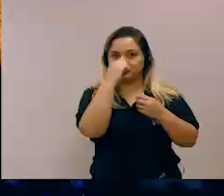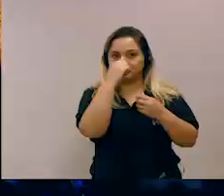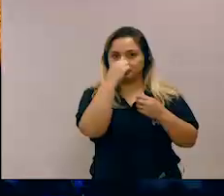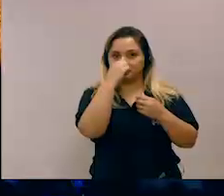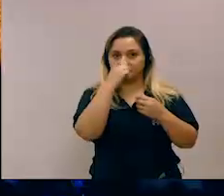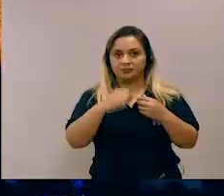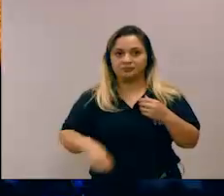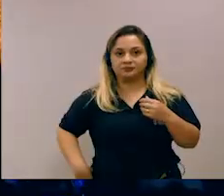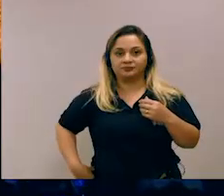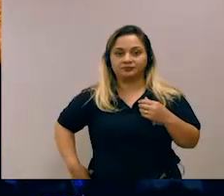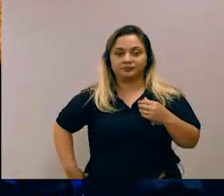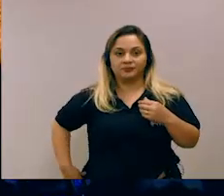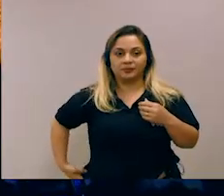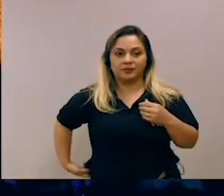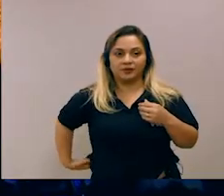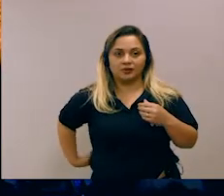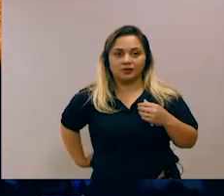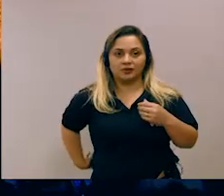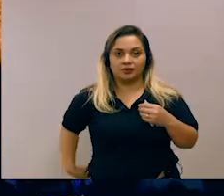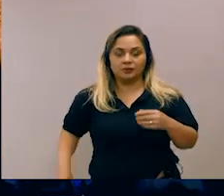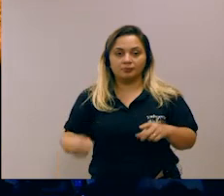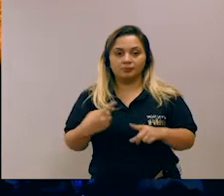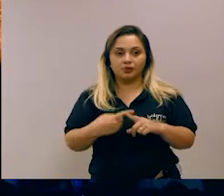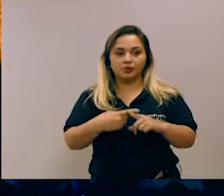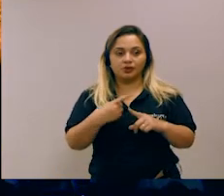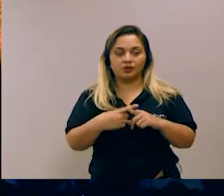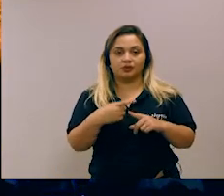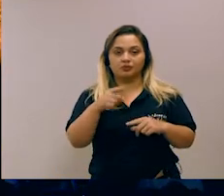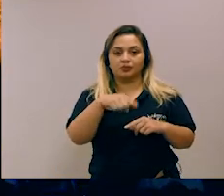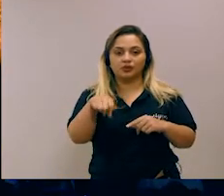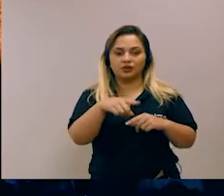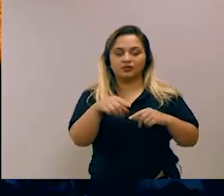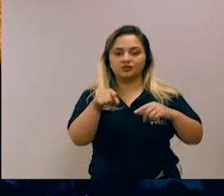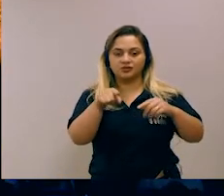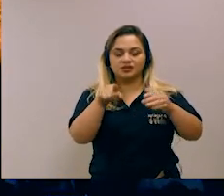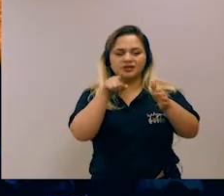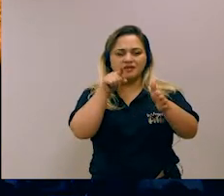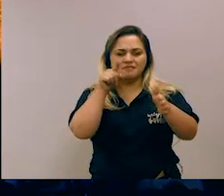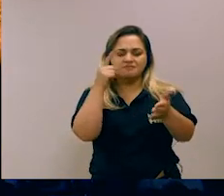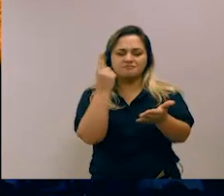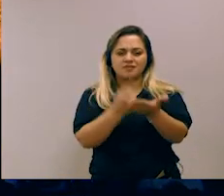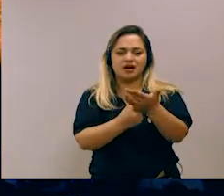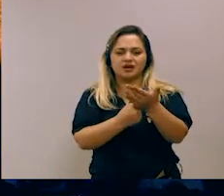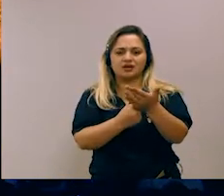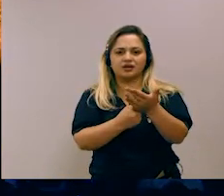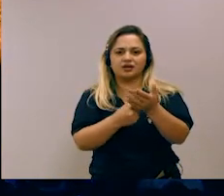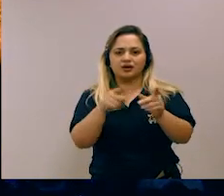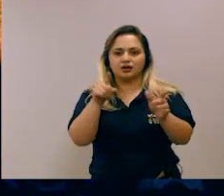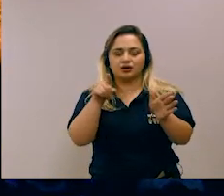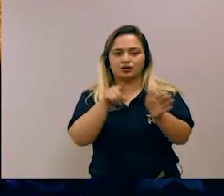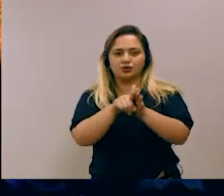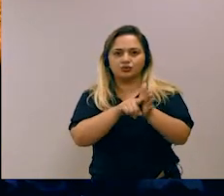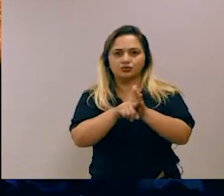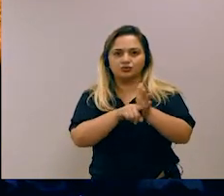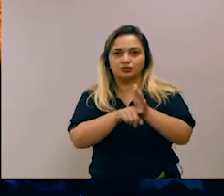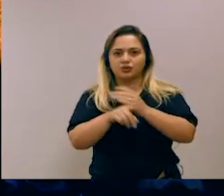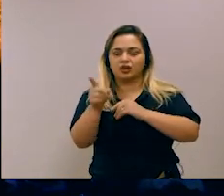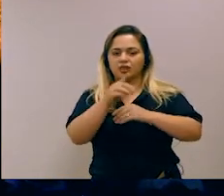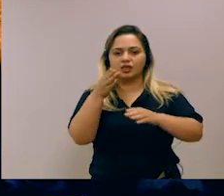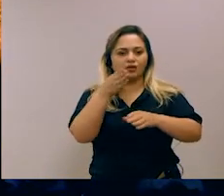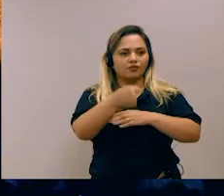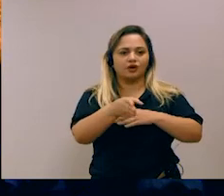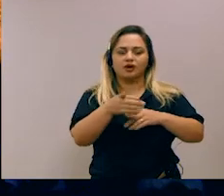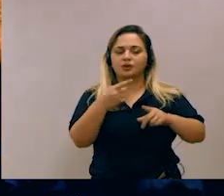So why? Why people schedule up an appointment to their doctor and fail to show up? Why people don't move to